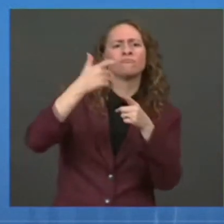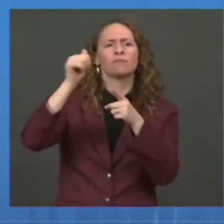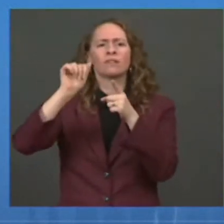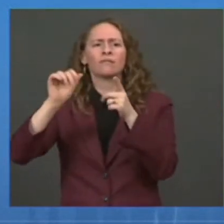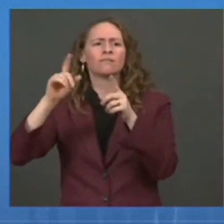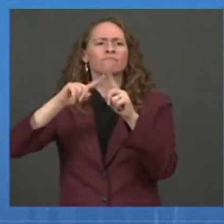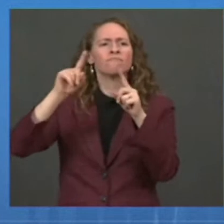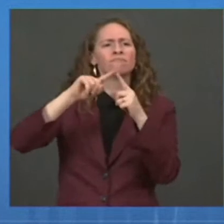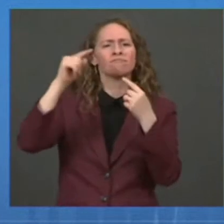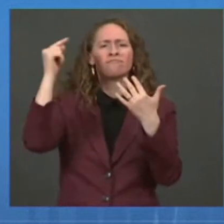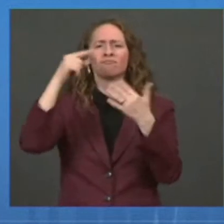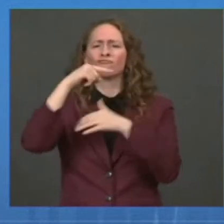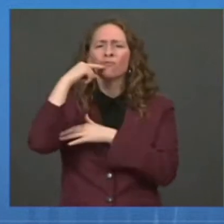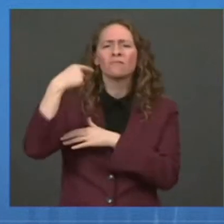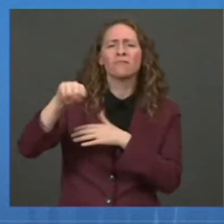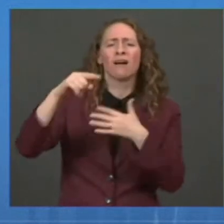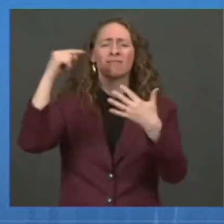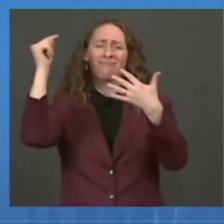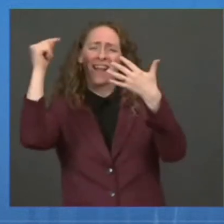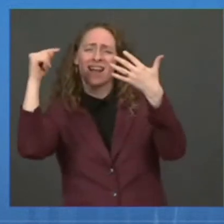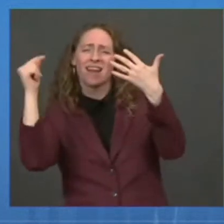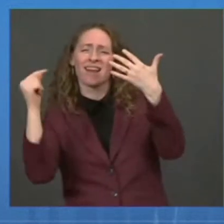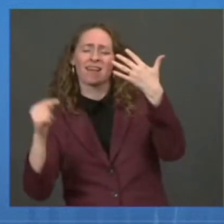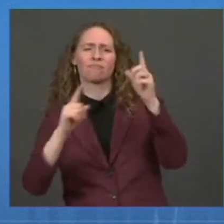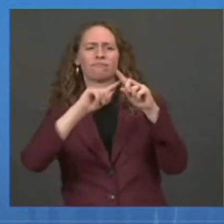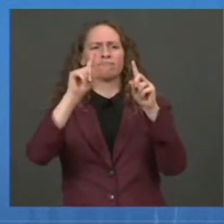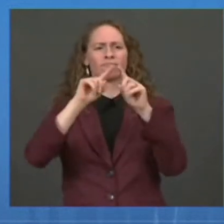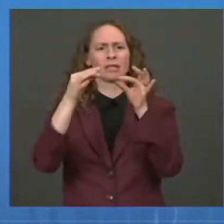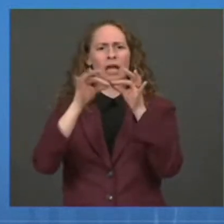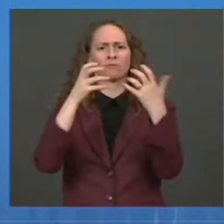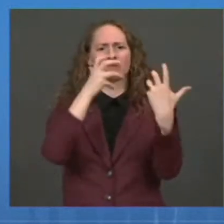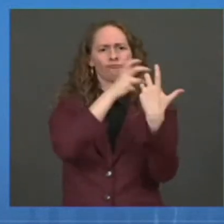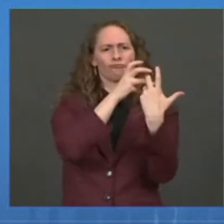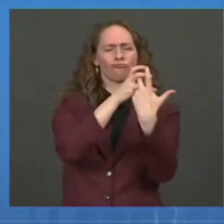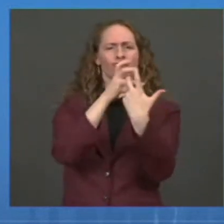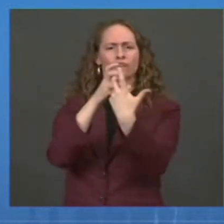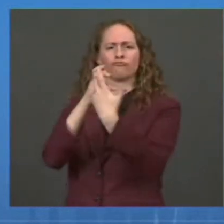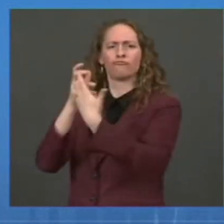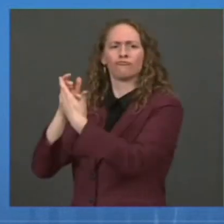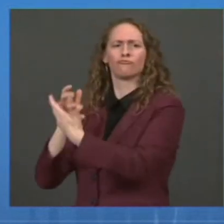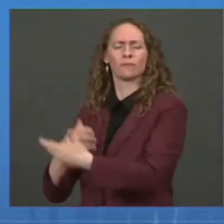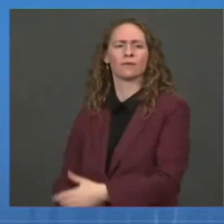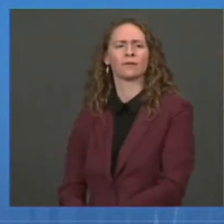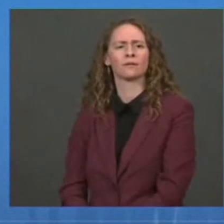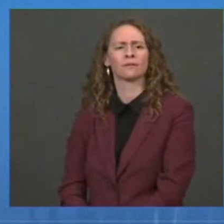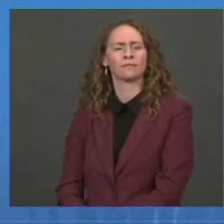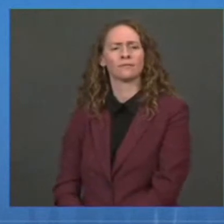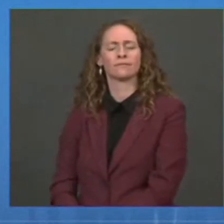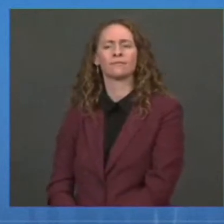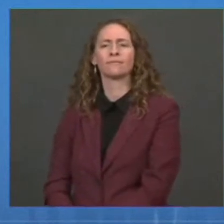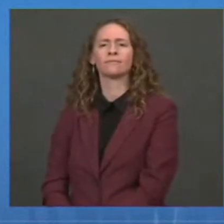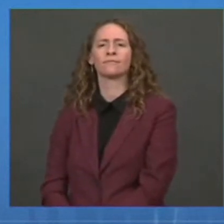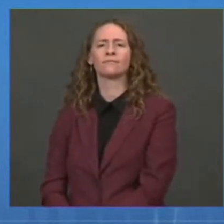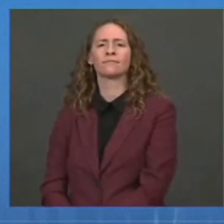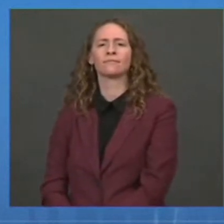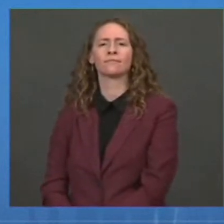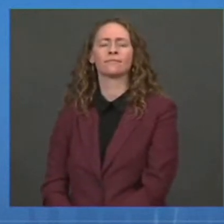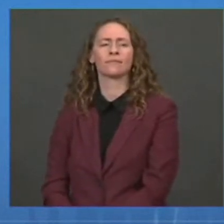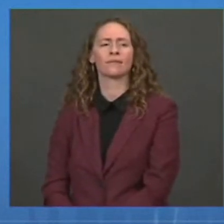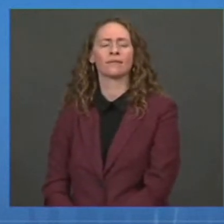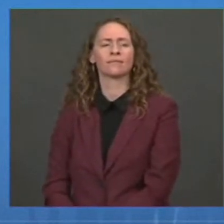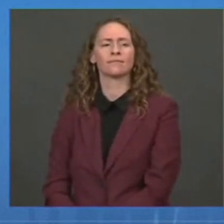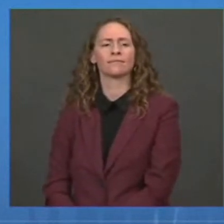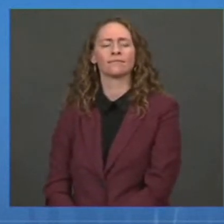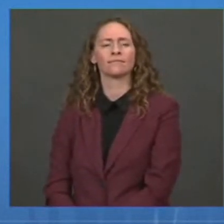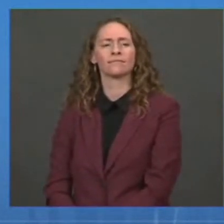We're doing this because we want to make sure that vaccine information is available in the language that people understand best. We're also reaching out to communities of color and Native communities